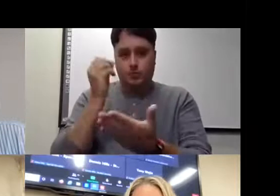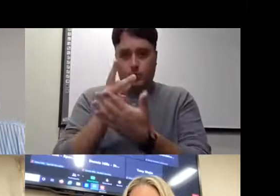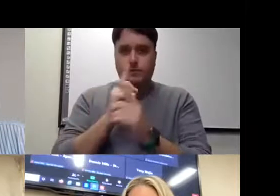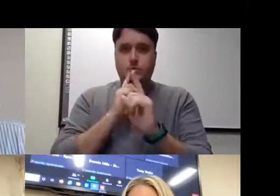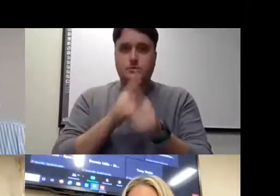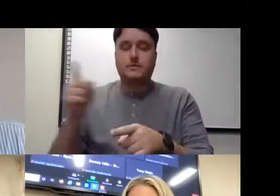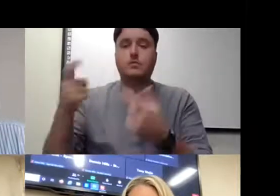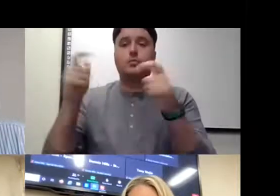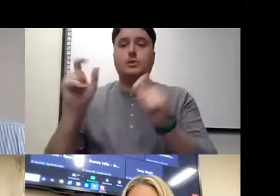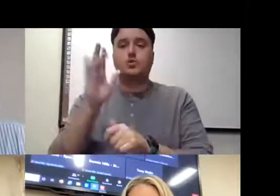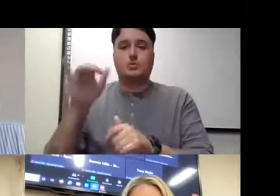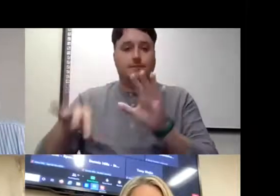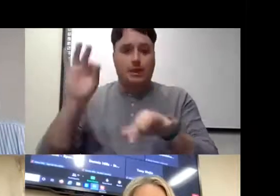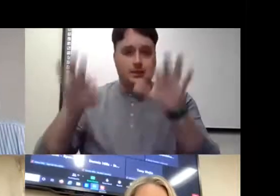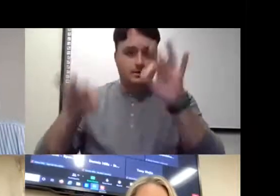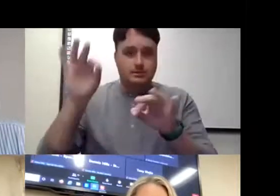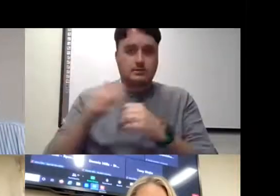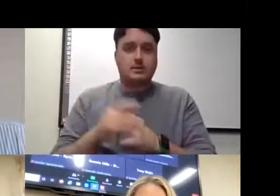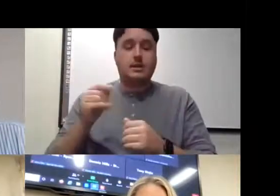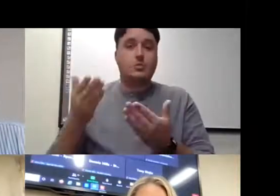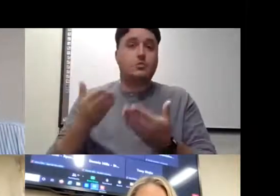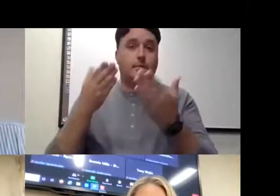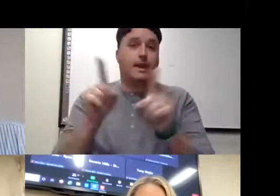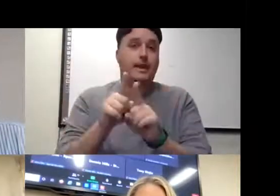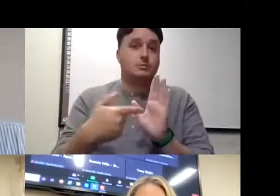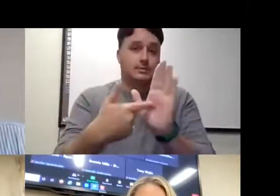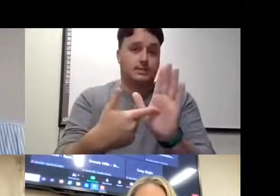grand jury's findings and recommendations as presented.